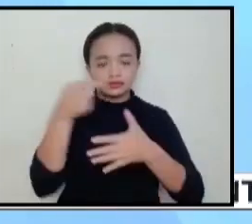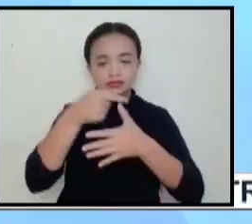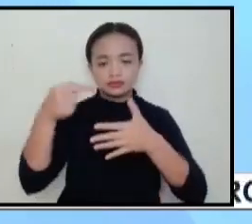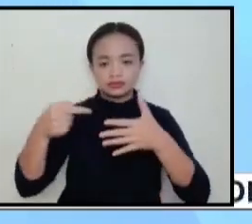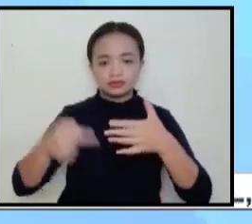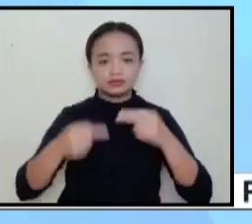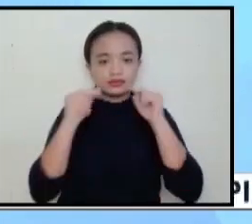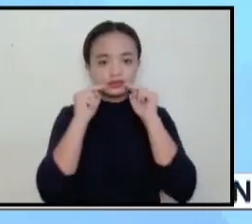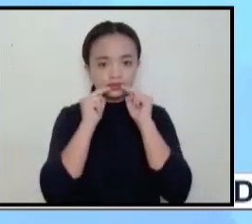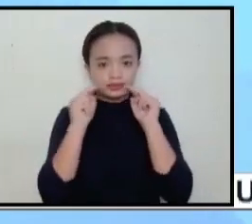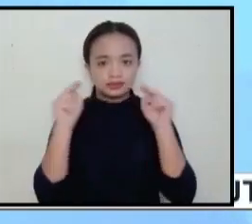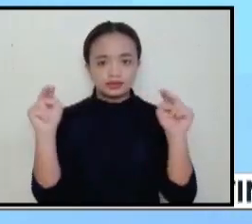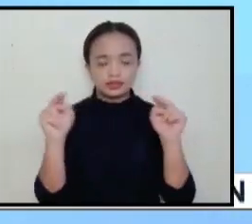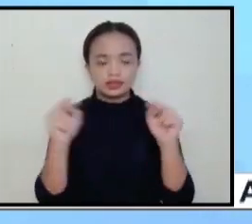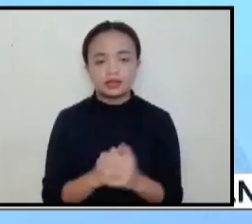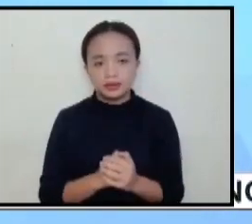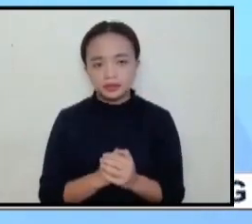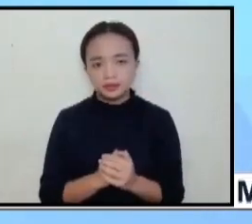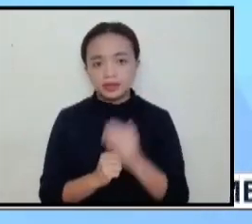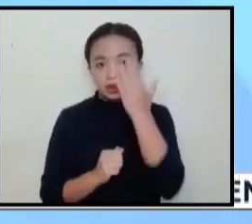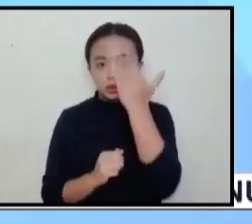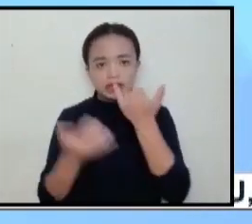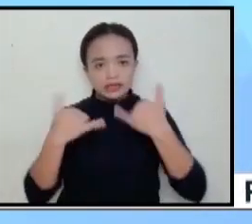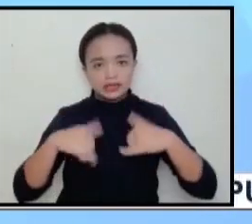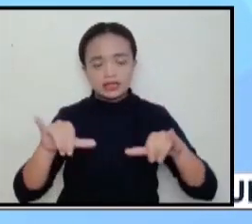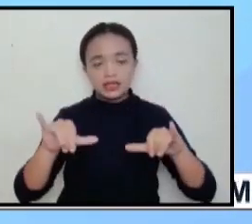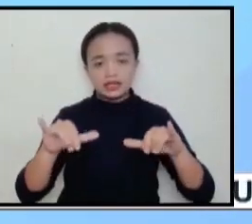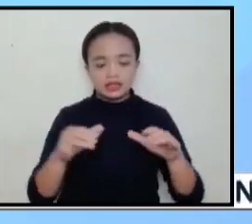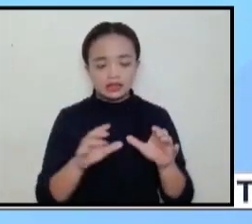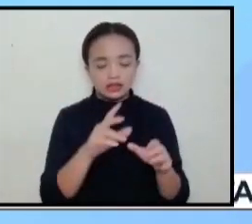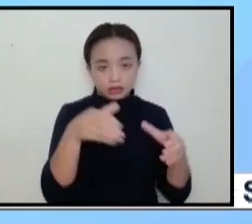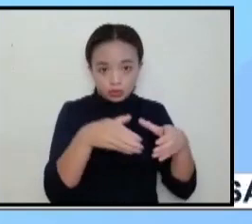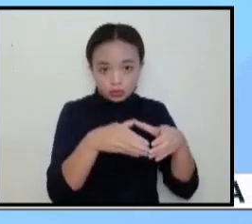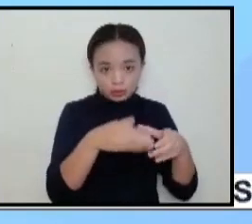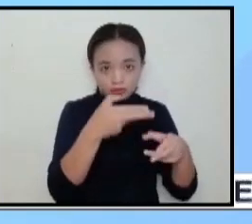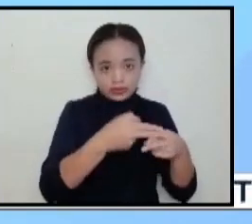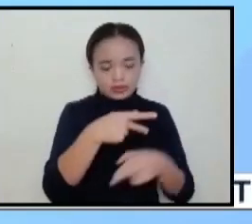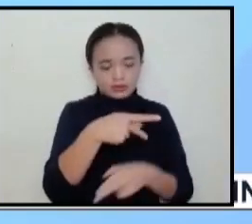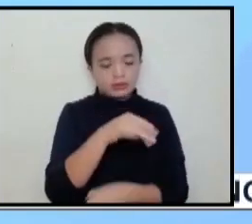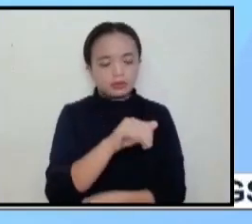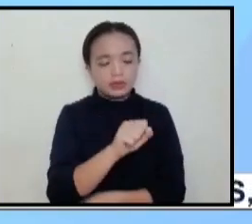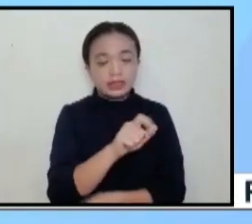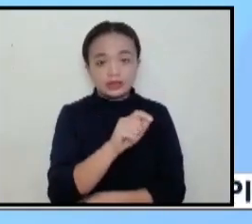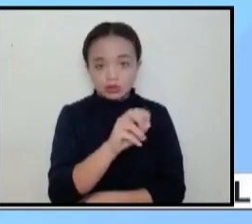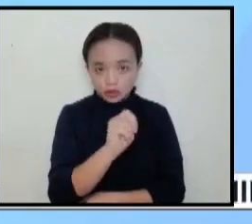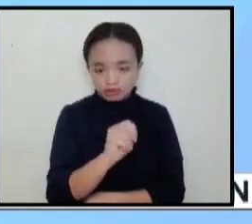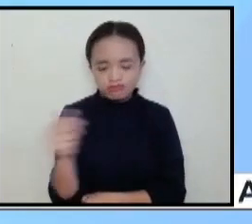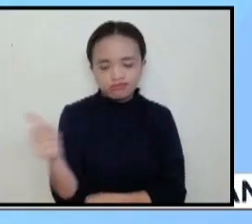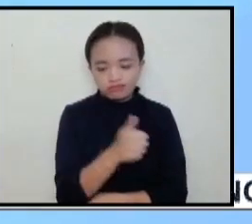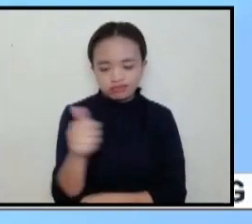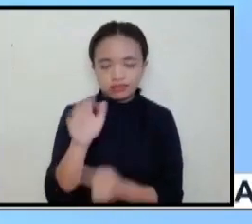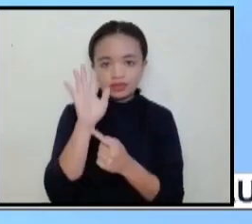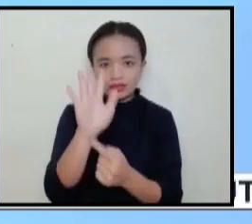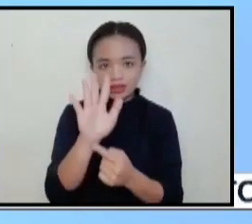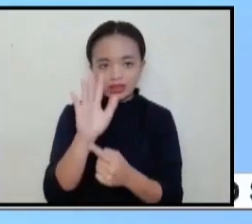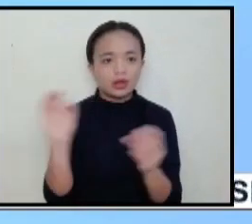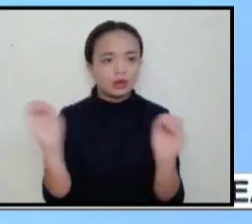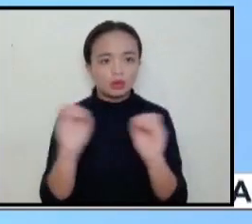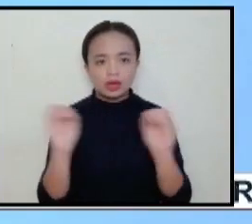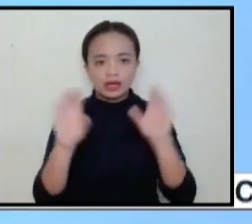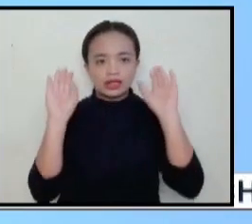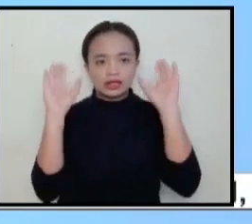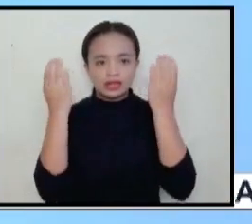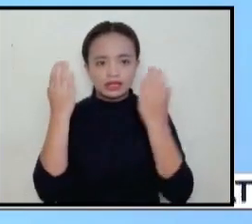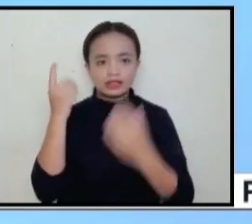Dahil pa rin sa transport strike ng grupong piston ngayong araw, walang pasok ang pamantasan ng lungsod ng Marikina, Polytechnic University